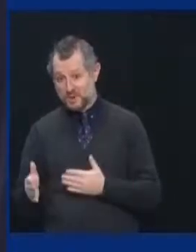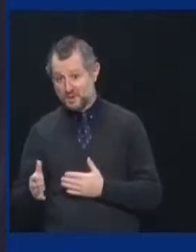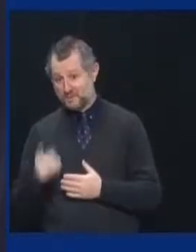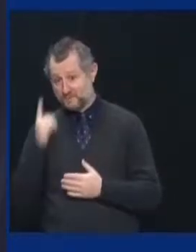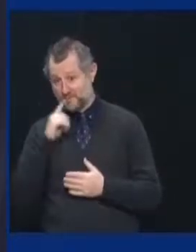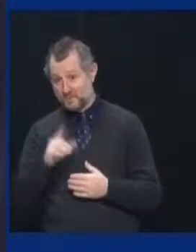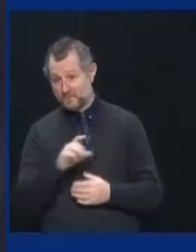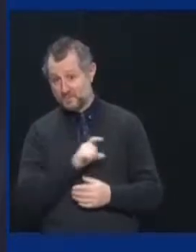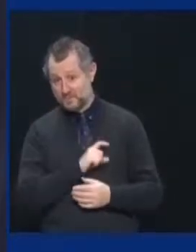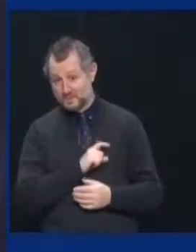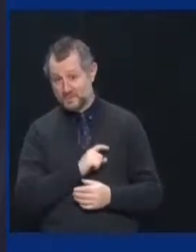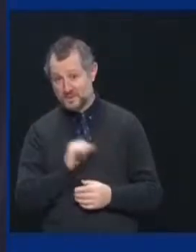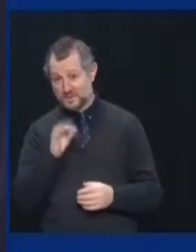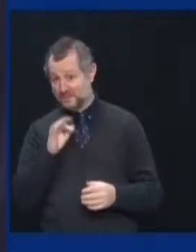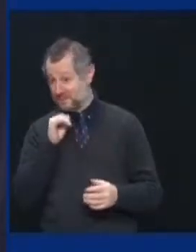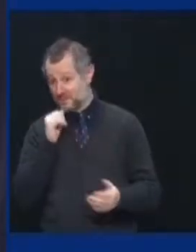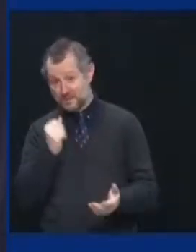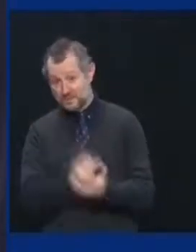police plan.